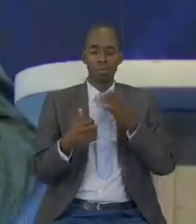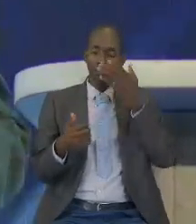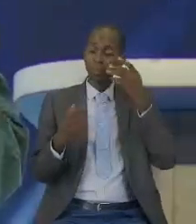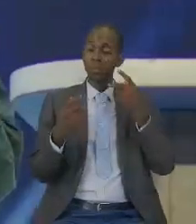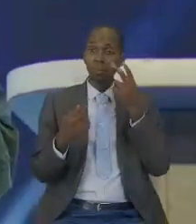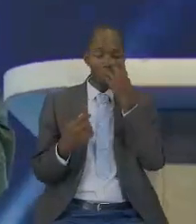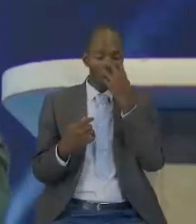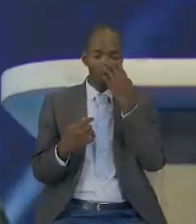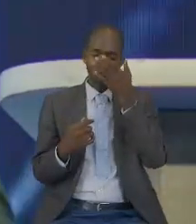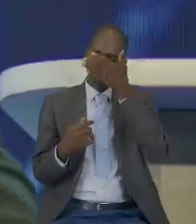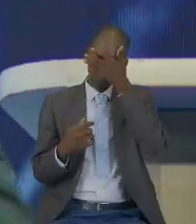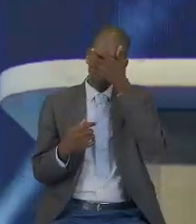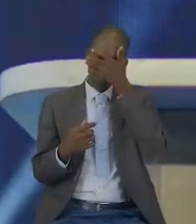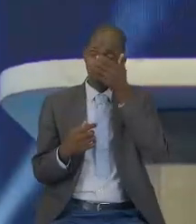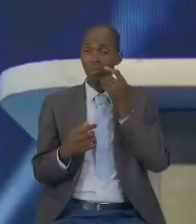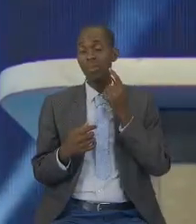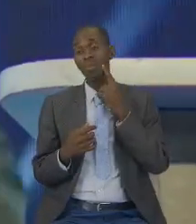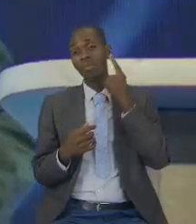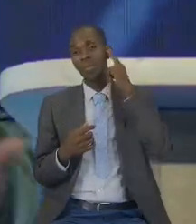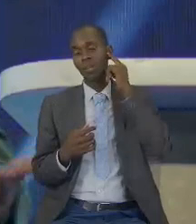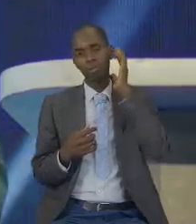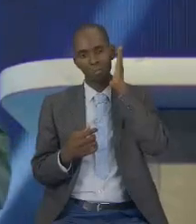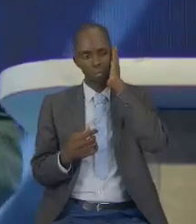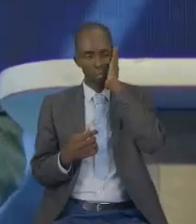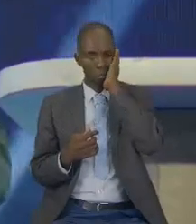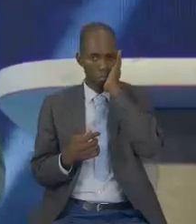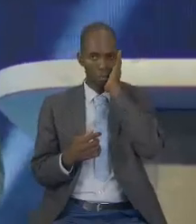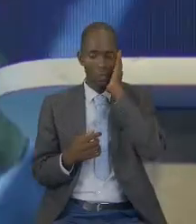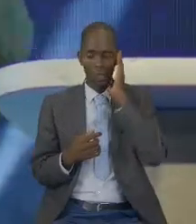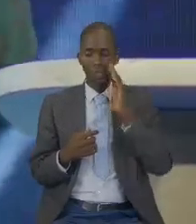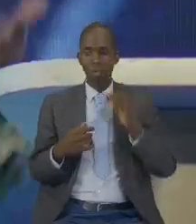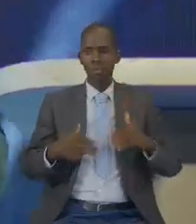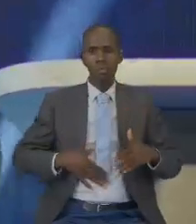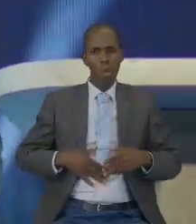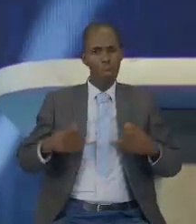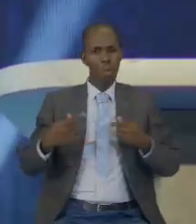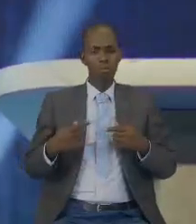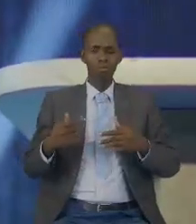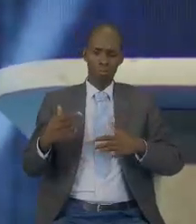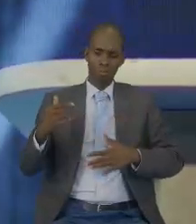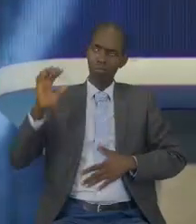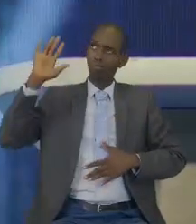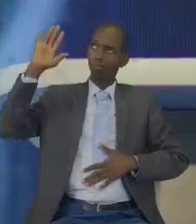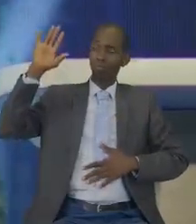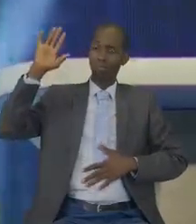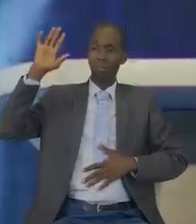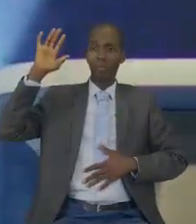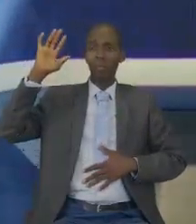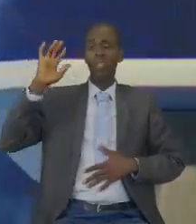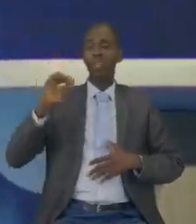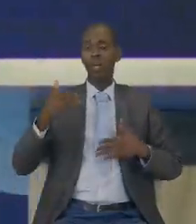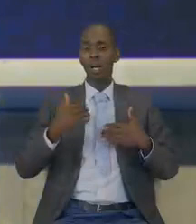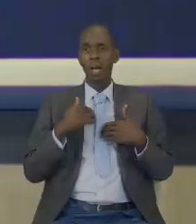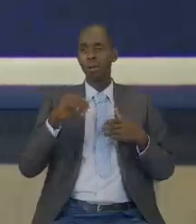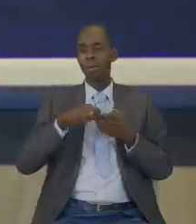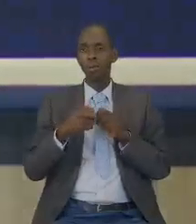dumb tongues, lame legs, whatever. In the tummy, in the head, anywhere. After the